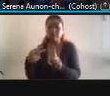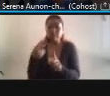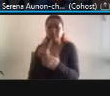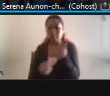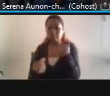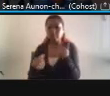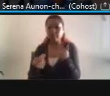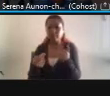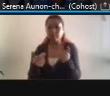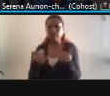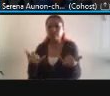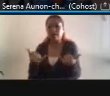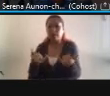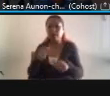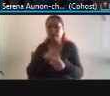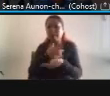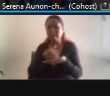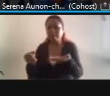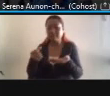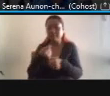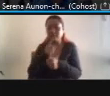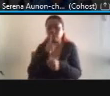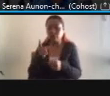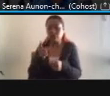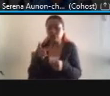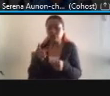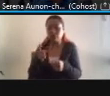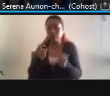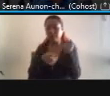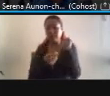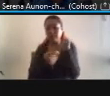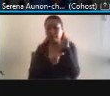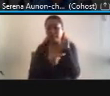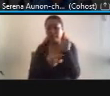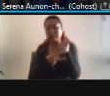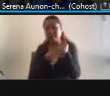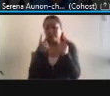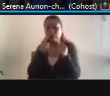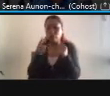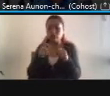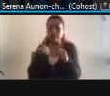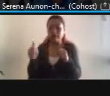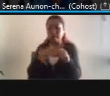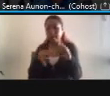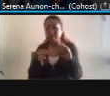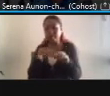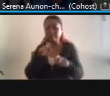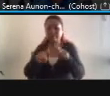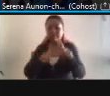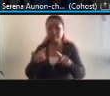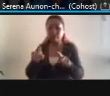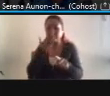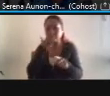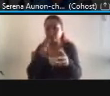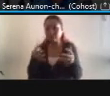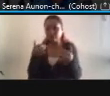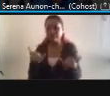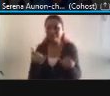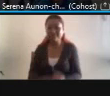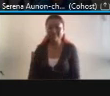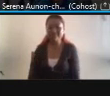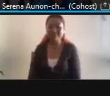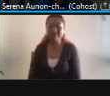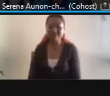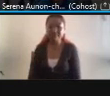and then let people grab their coffee. So we'll stop it there. Again, thanks so much for having me today. I will